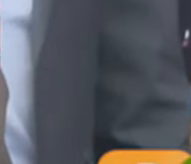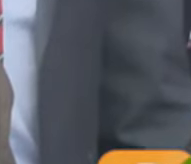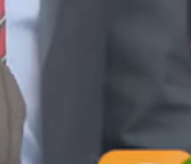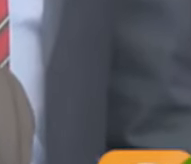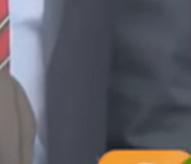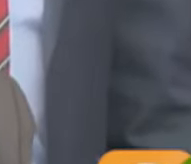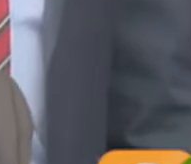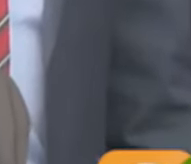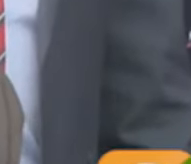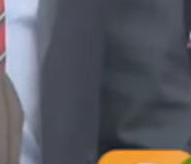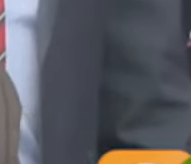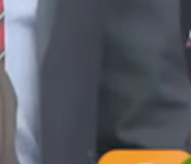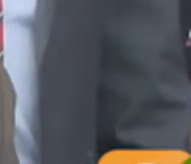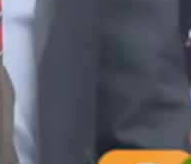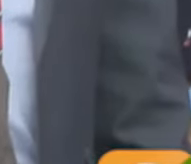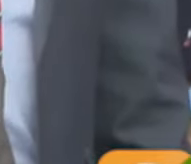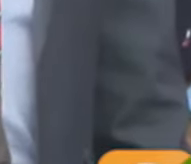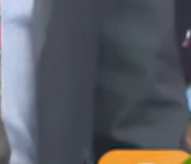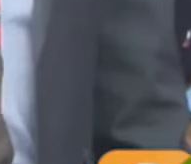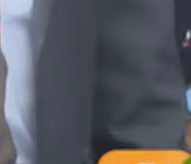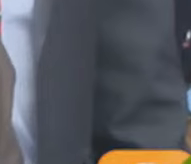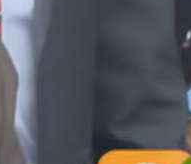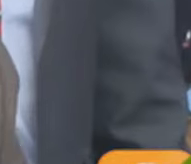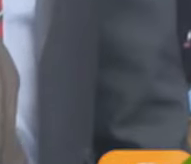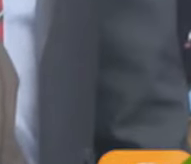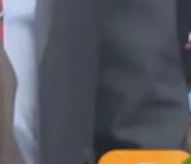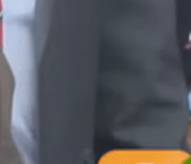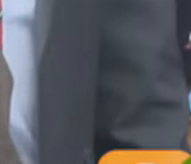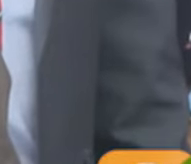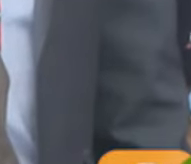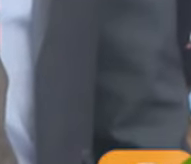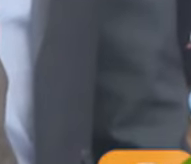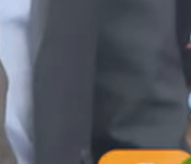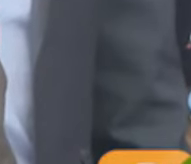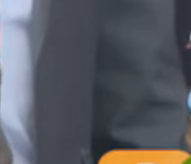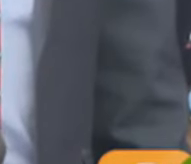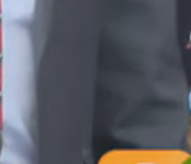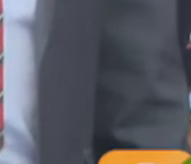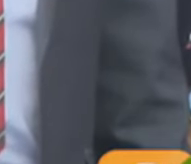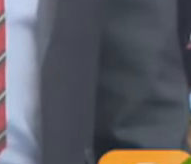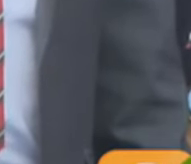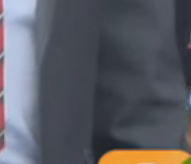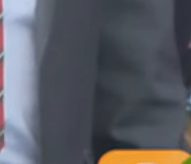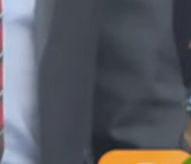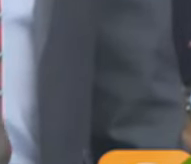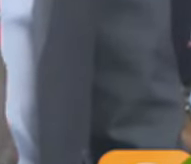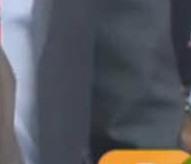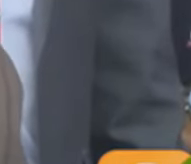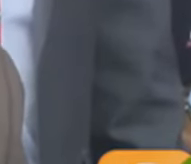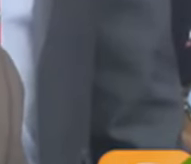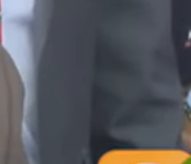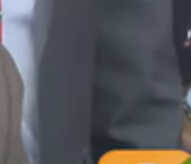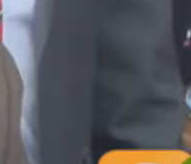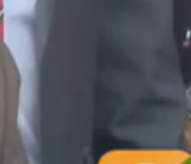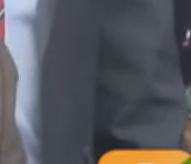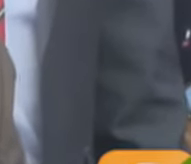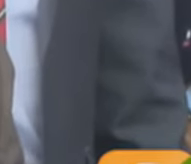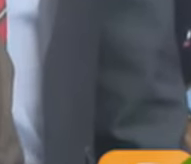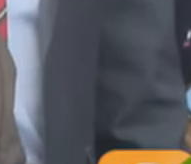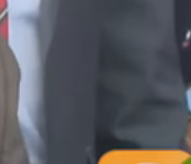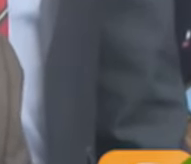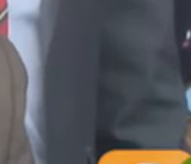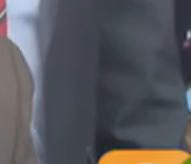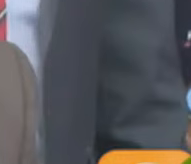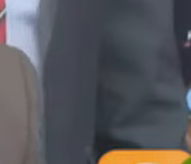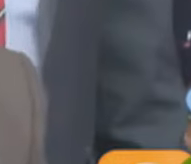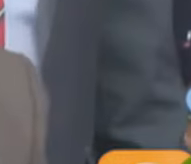in good faith without any conditionalities. Every single meeting we have been called to, we have attended, no